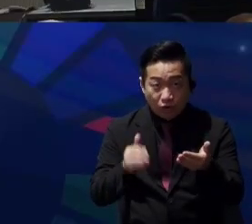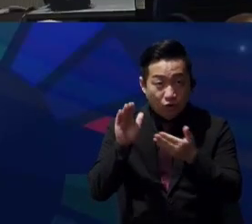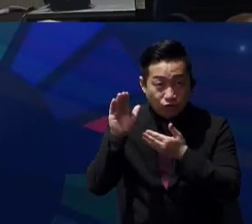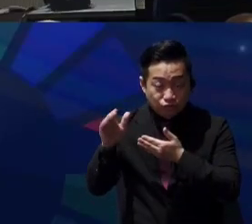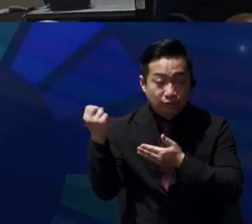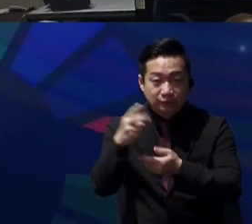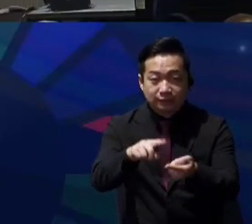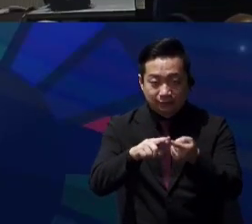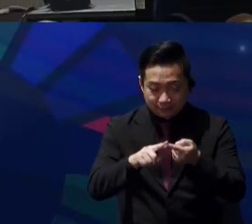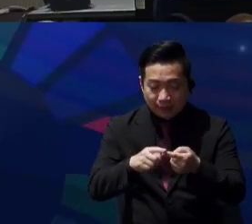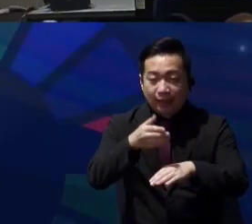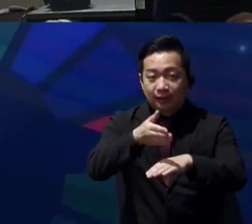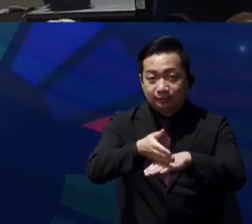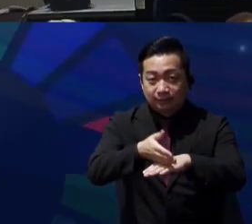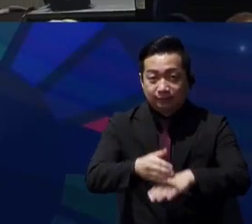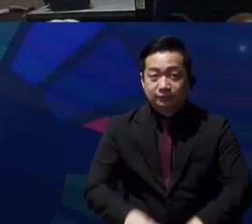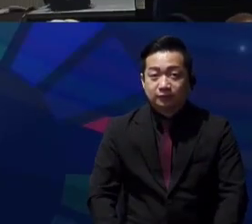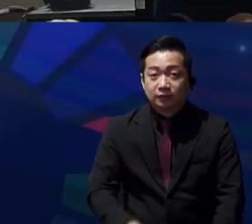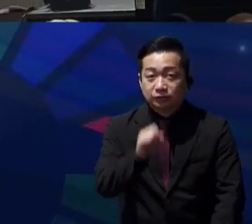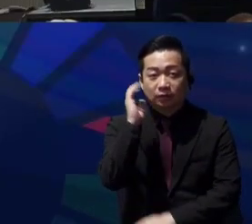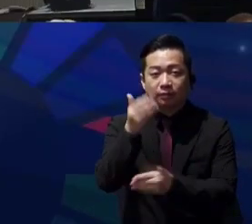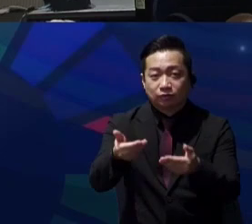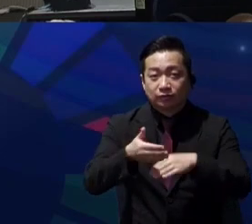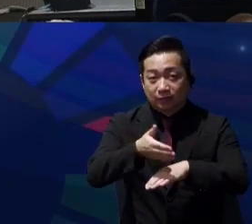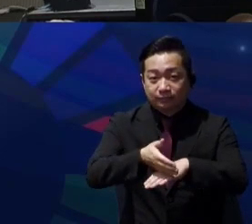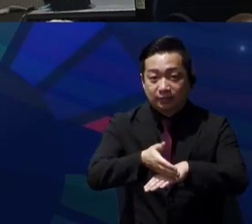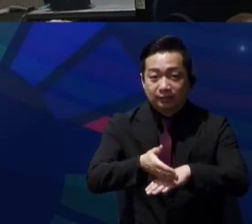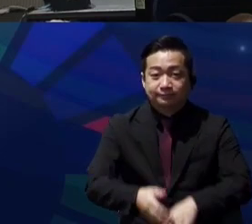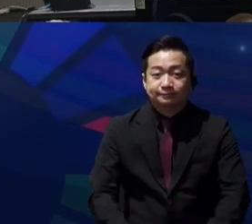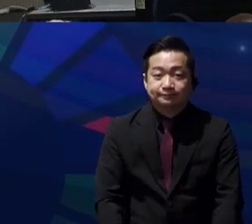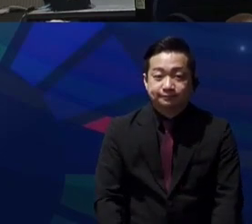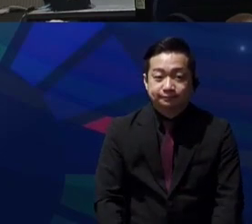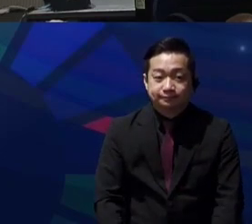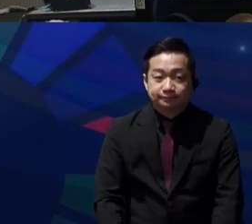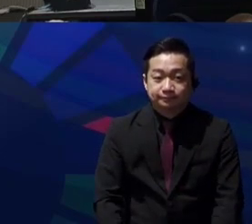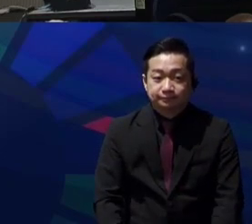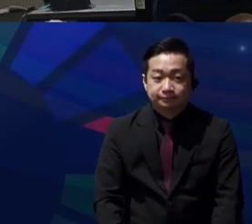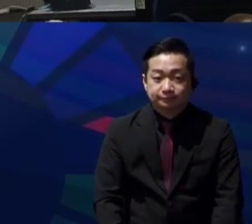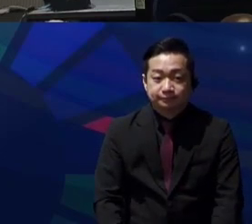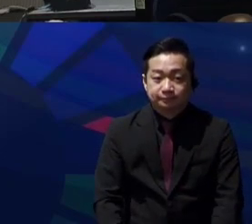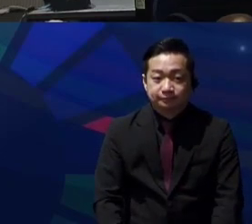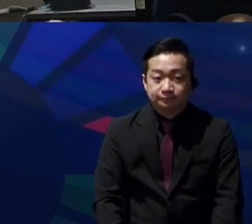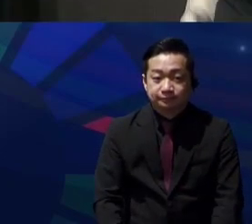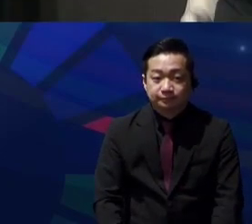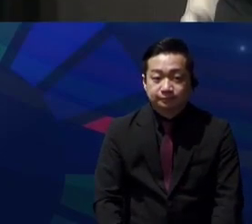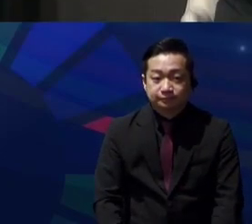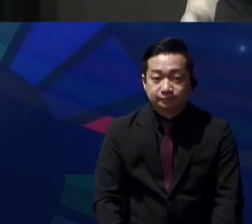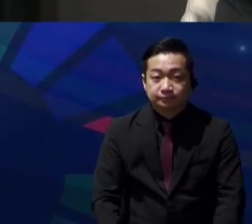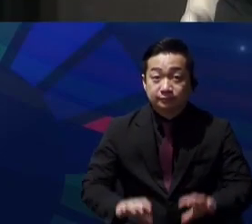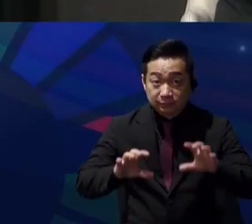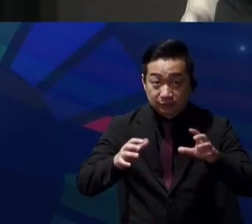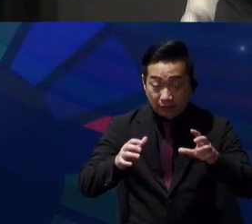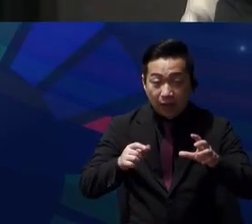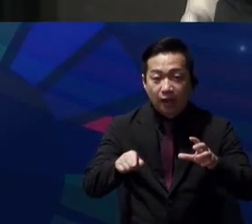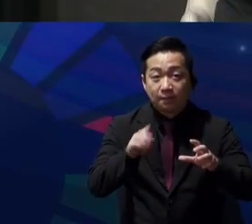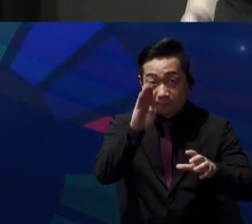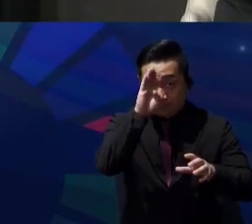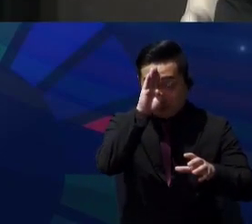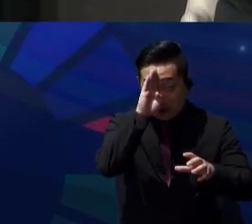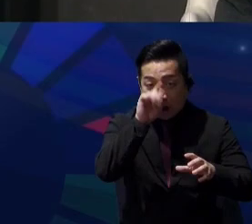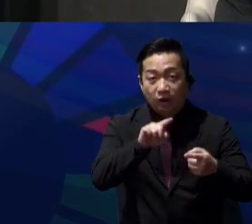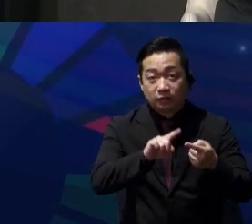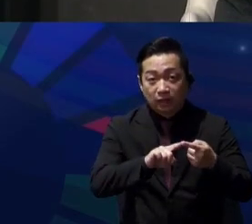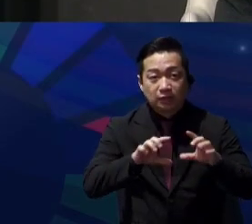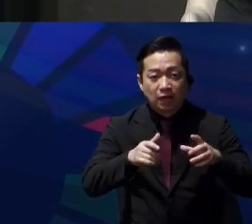much. Your nice presentation on the what is global burden of disease and the changes of disease